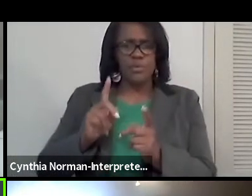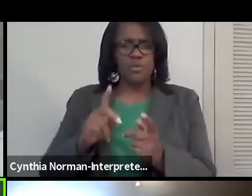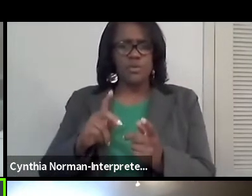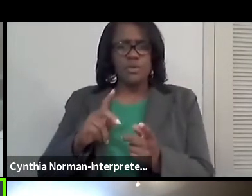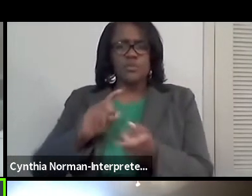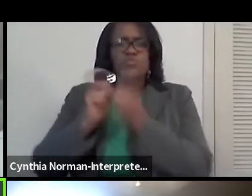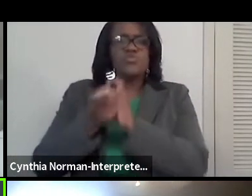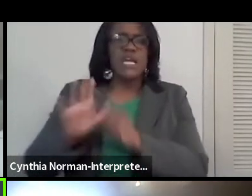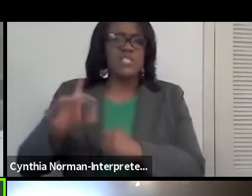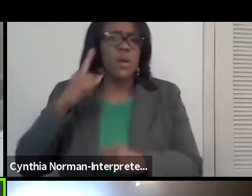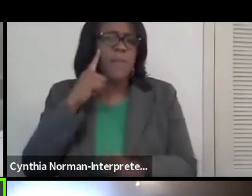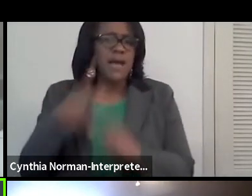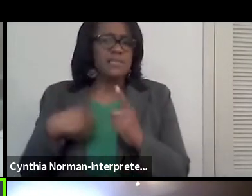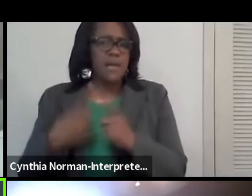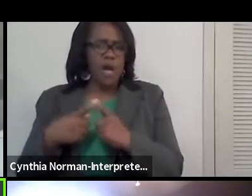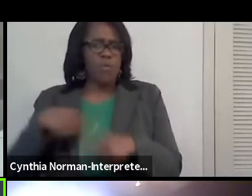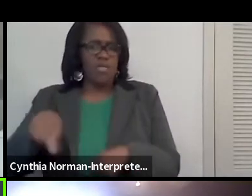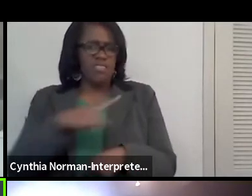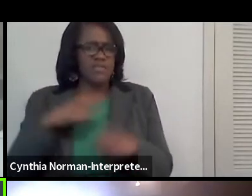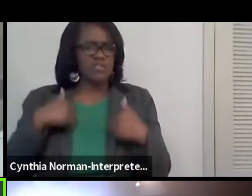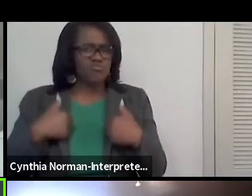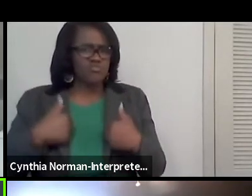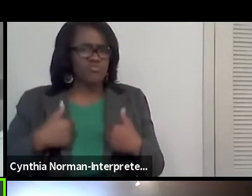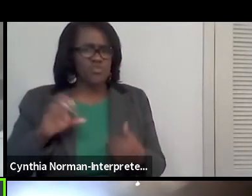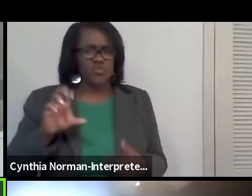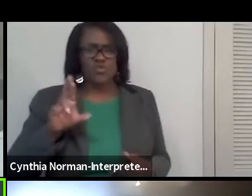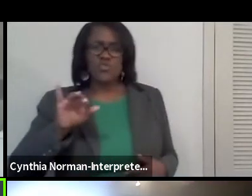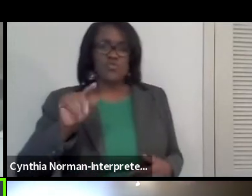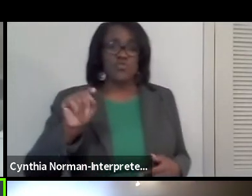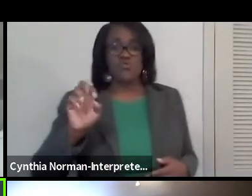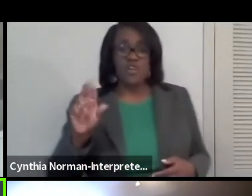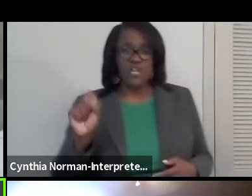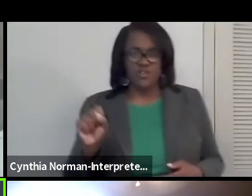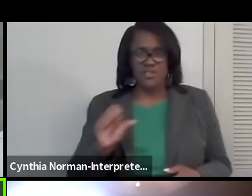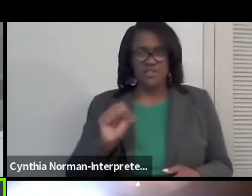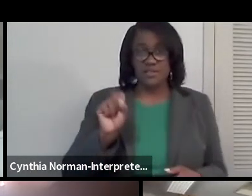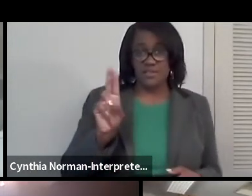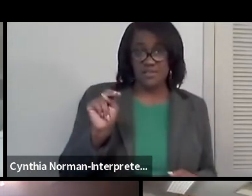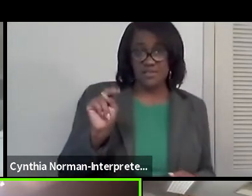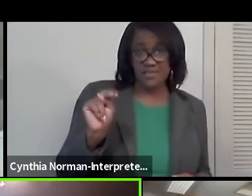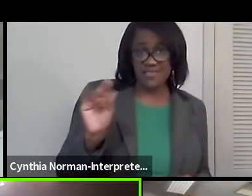these critters? And I'll ask Sunny to answer that one.